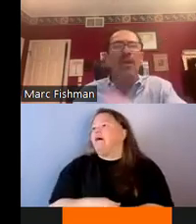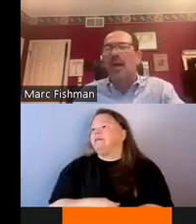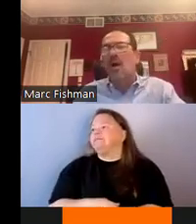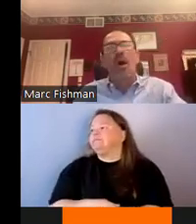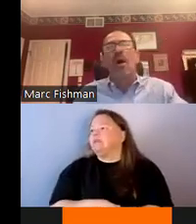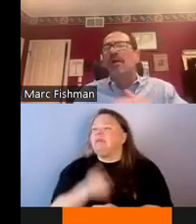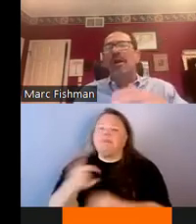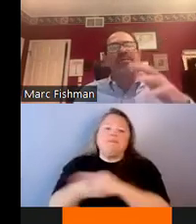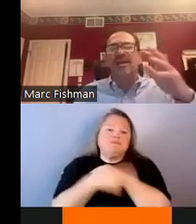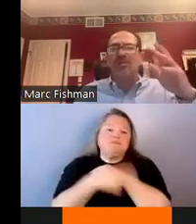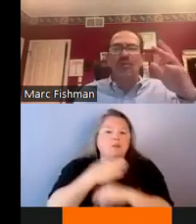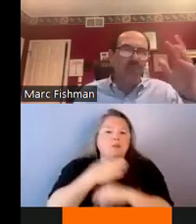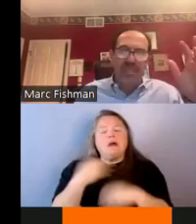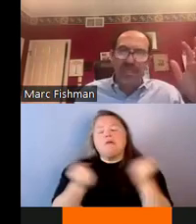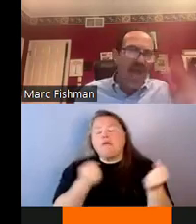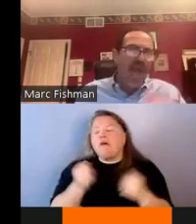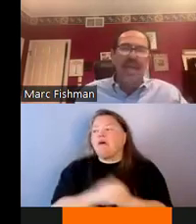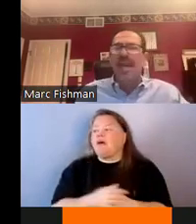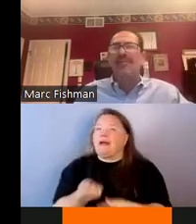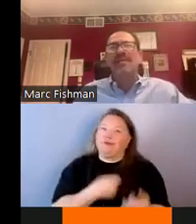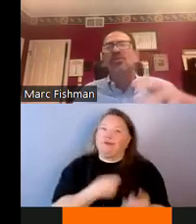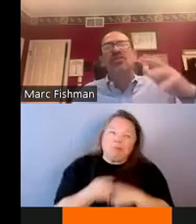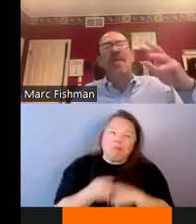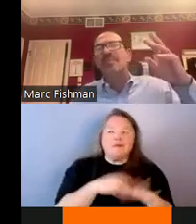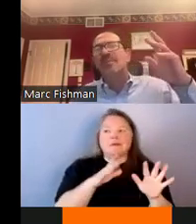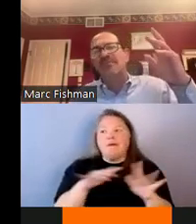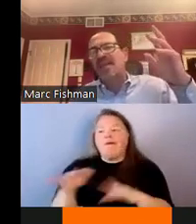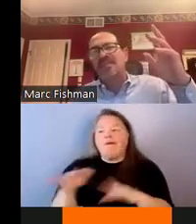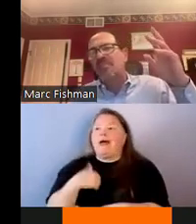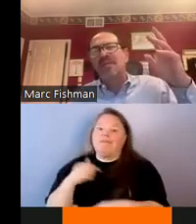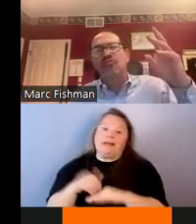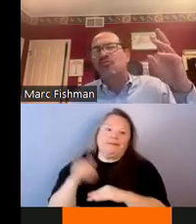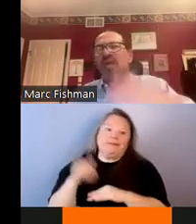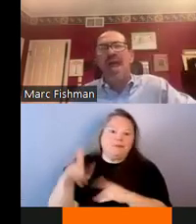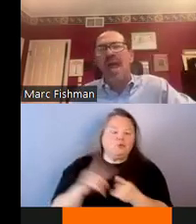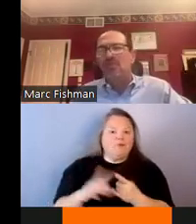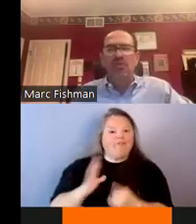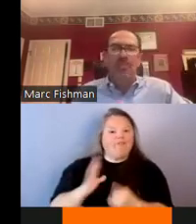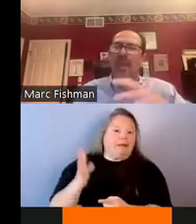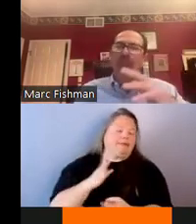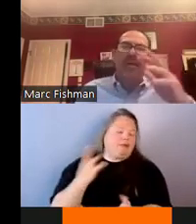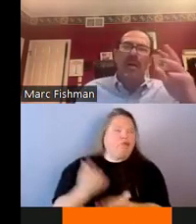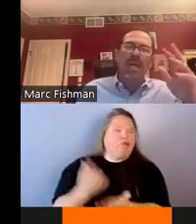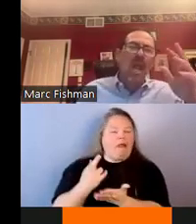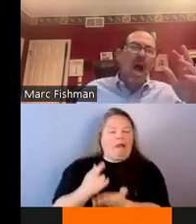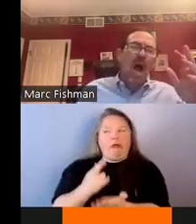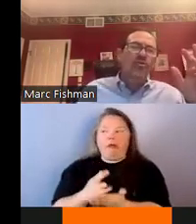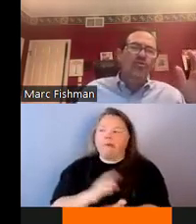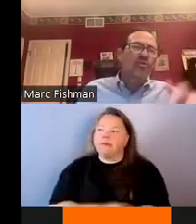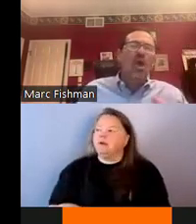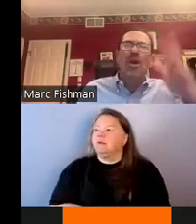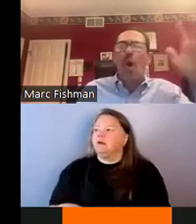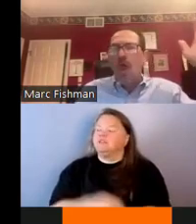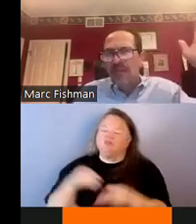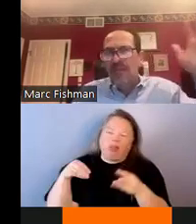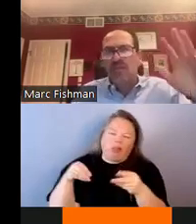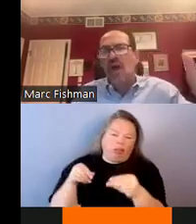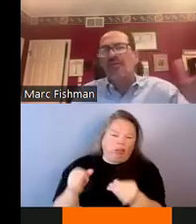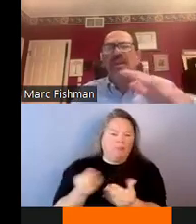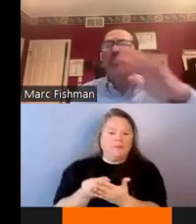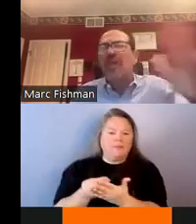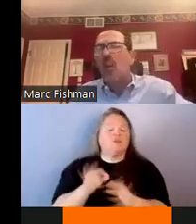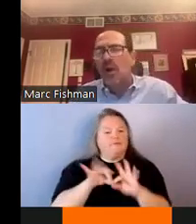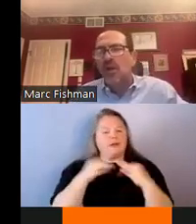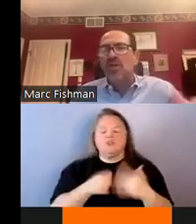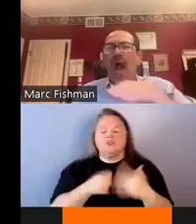they've stolen the car, and I've had to replace that, and I've had to send them to fancy pants rehabs and spend a lot of money on, you know, all of